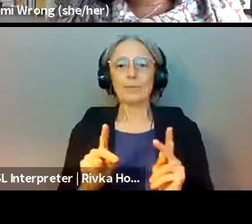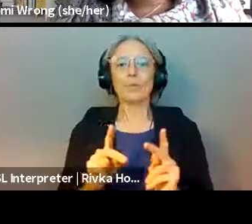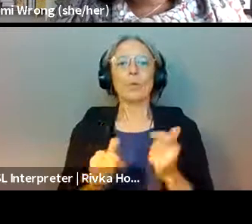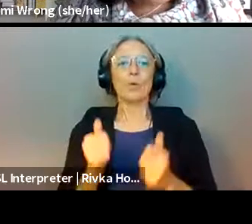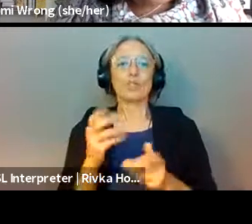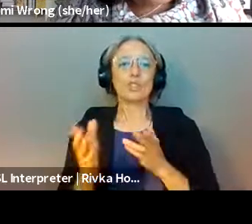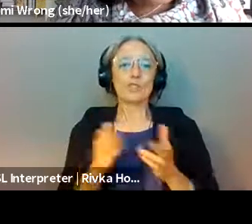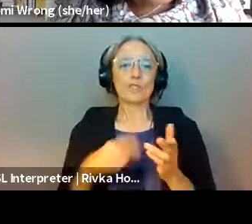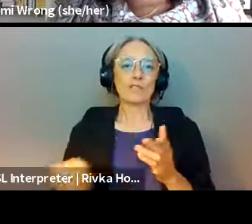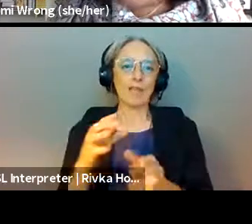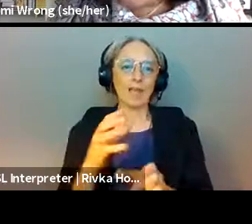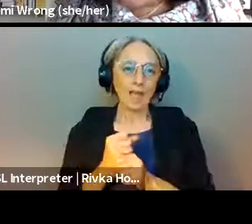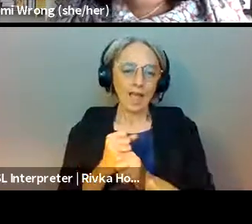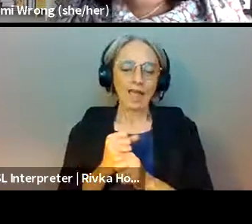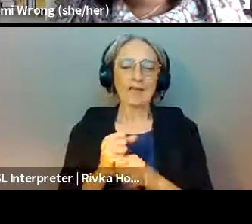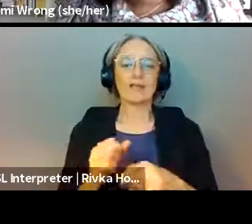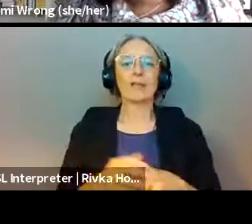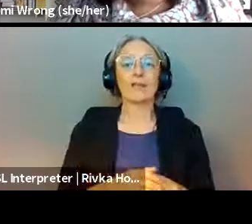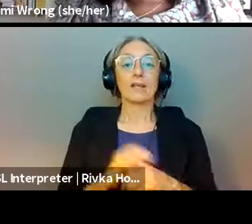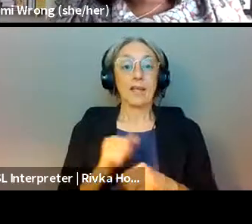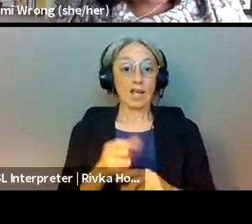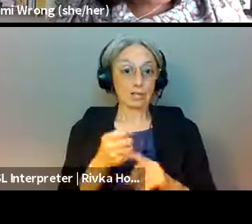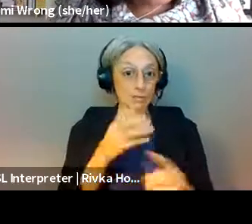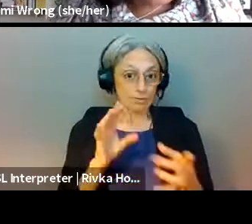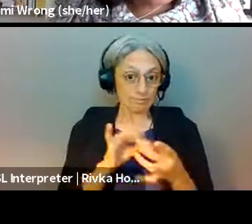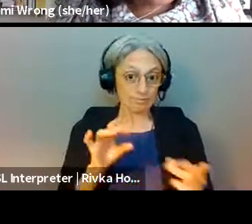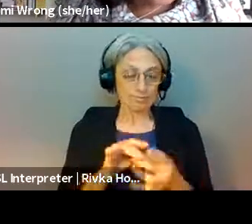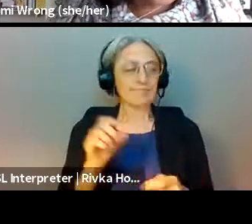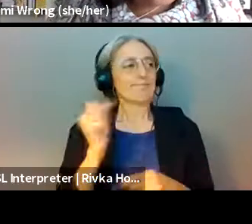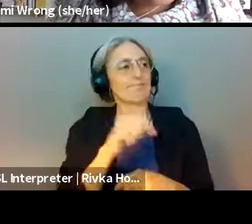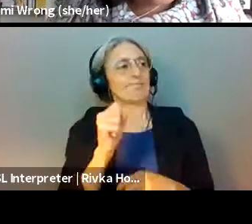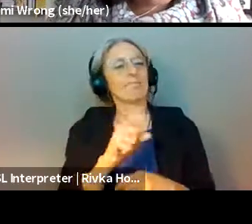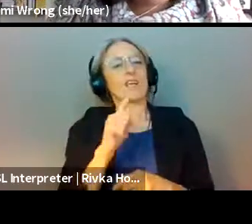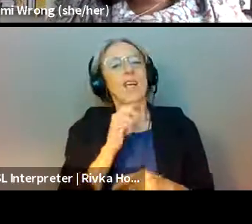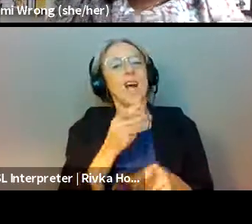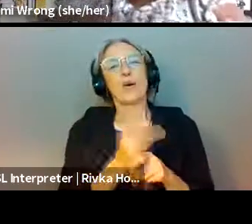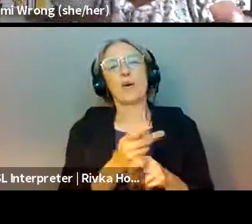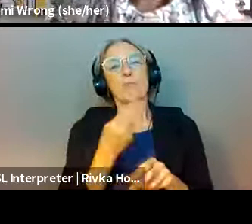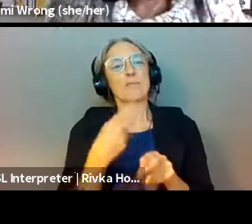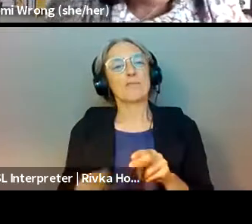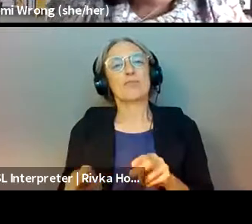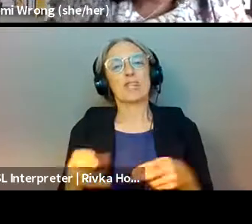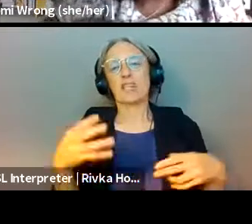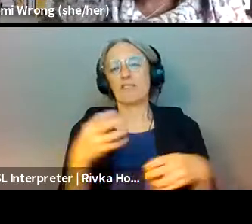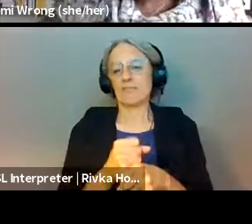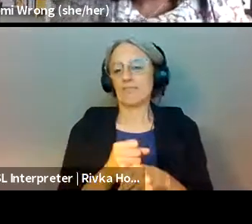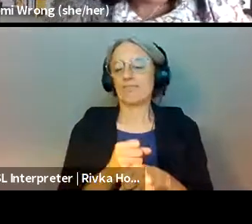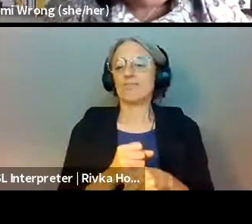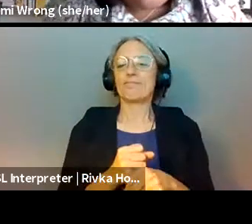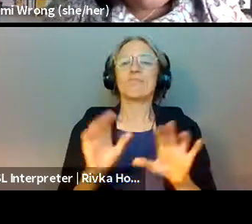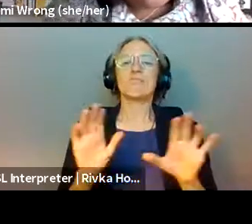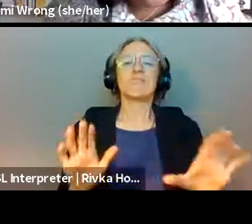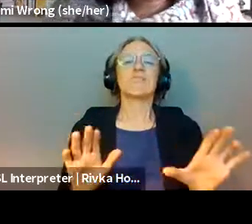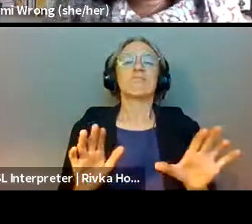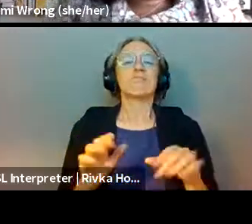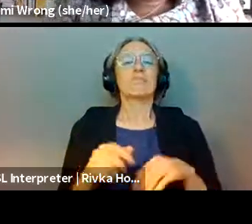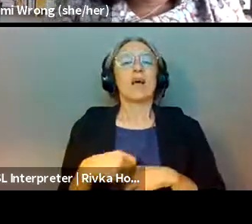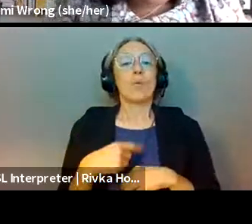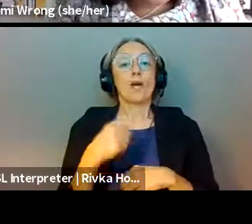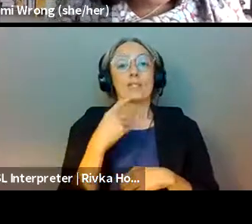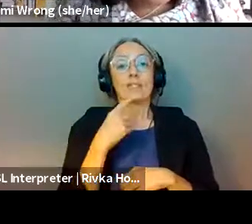receive. Can you talk a little bit? Sure, I'll keep it very brief. I'm just going to say